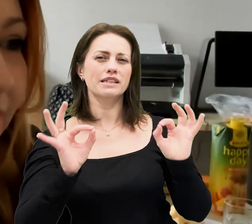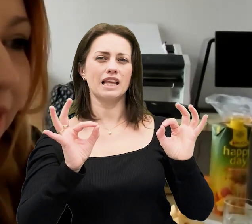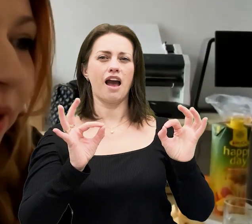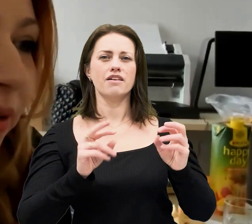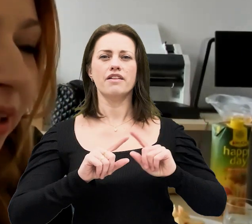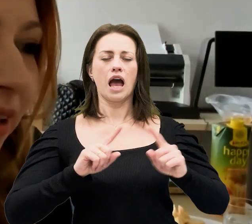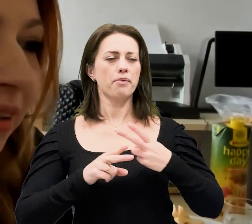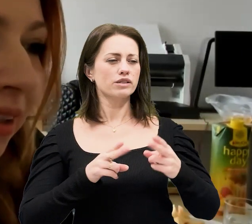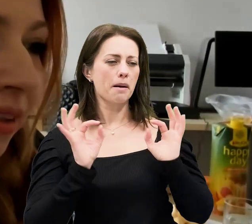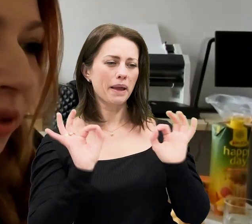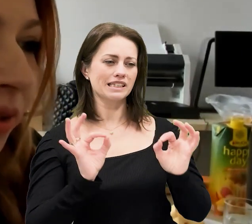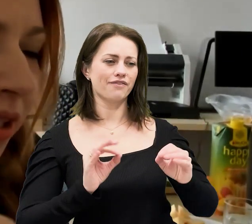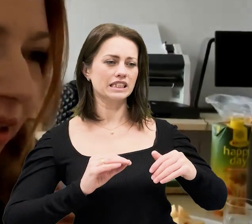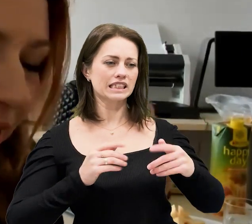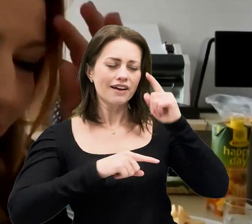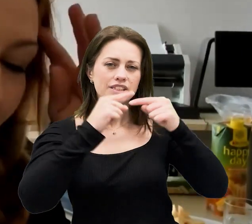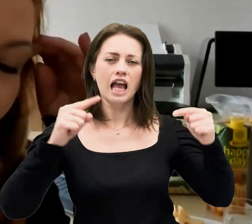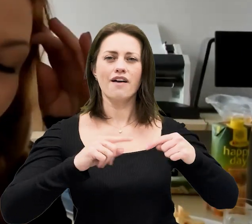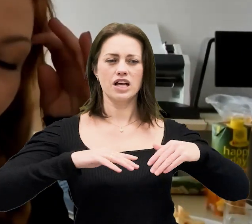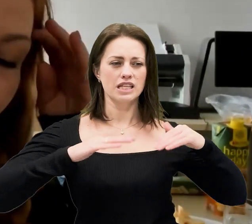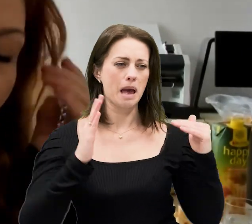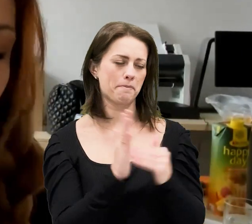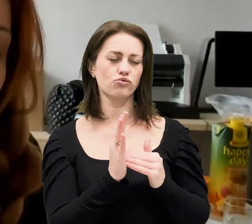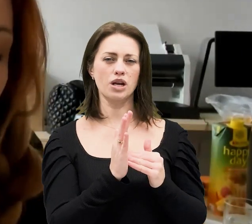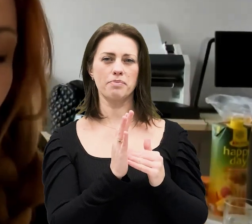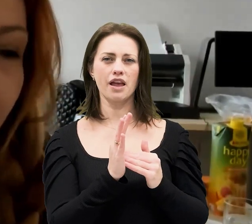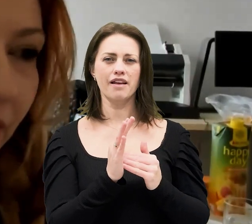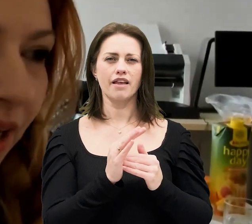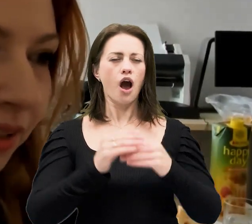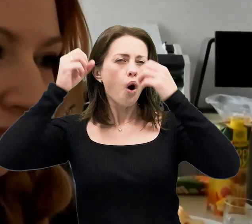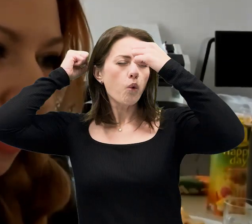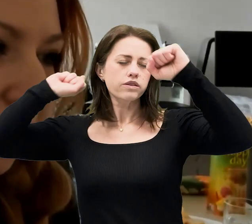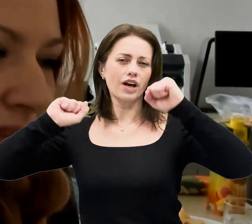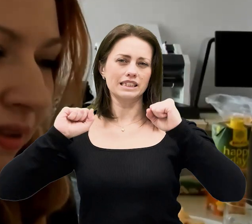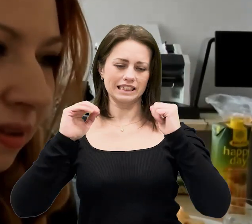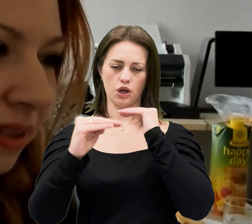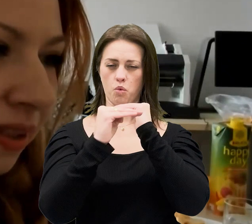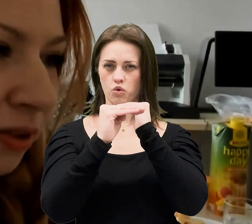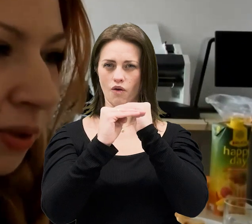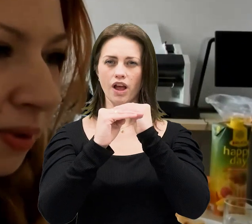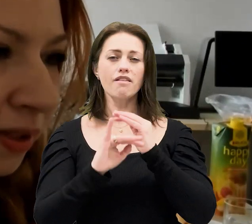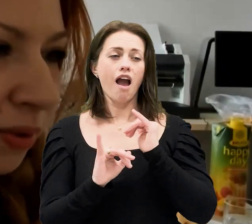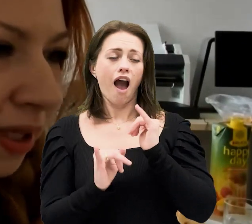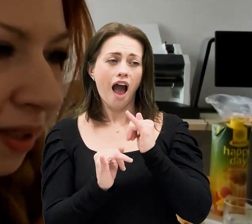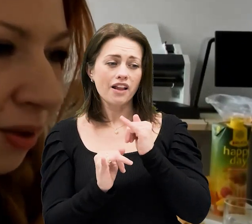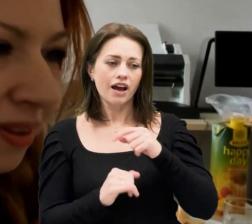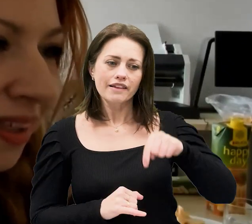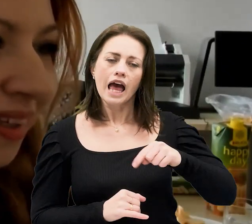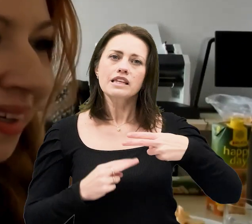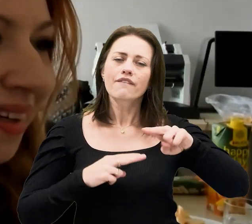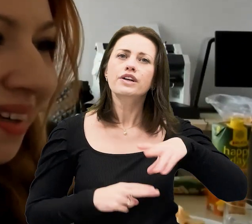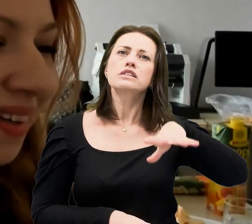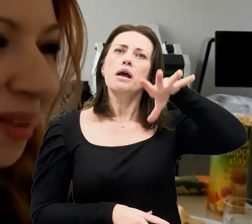educational needs, as we call it in the university level. And now we realize that there are still students who are